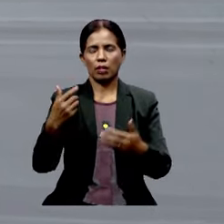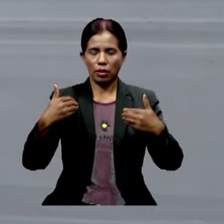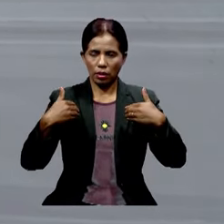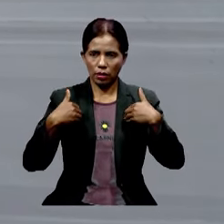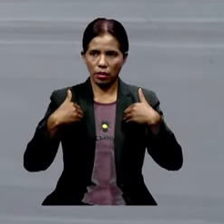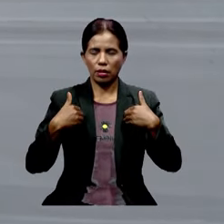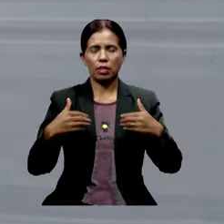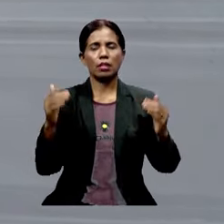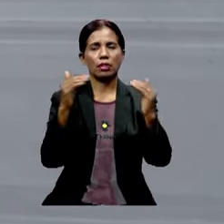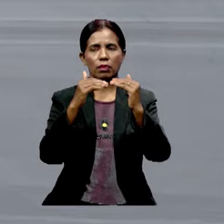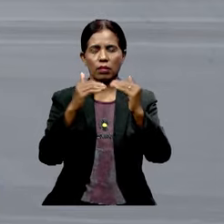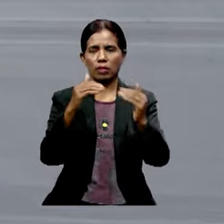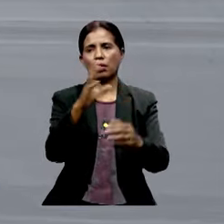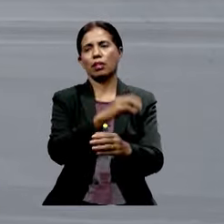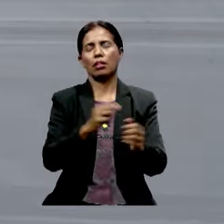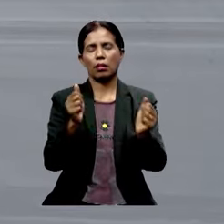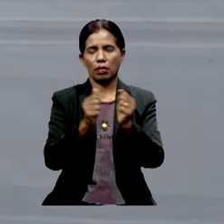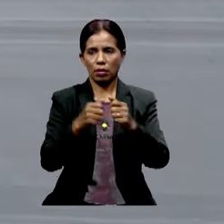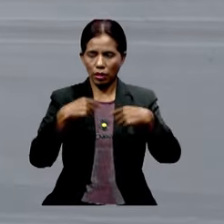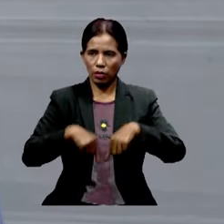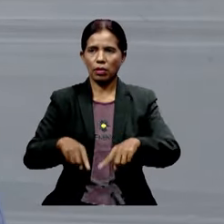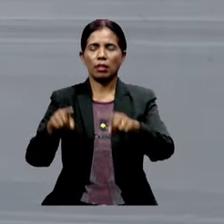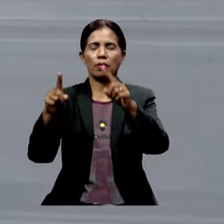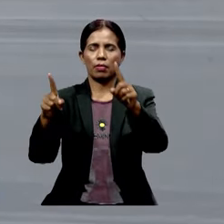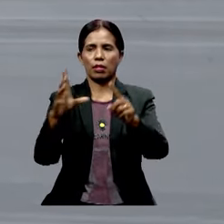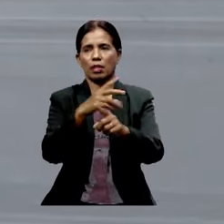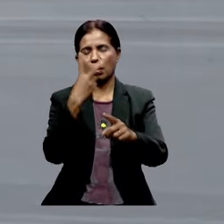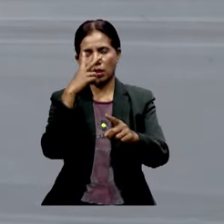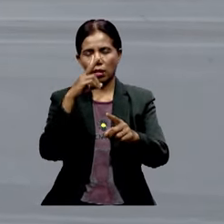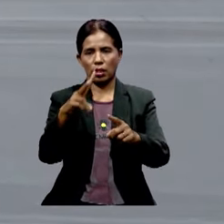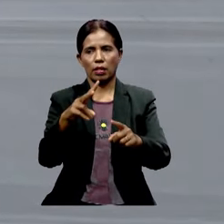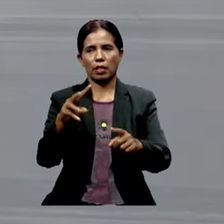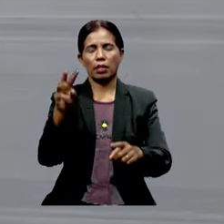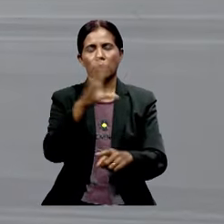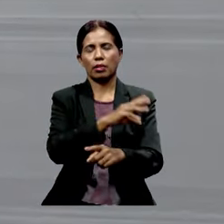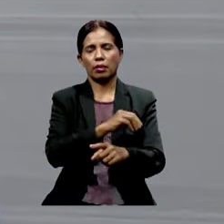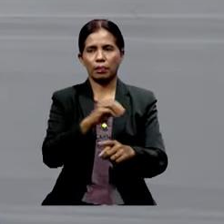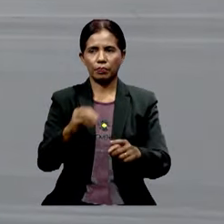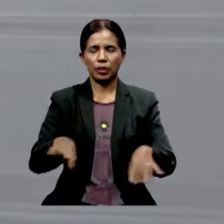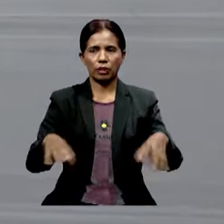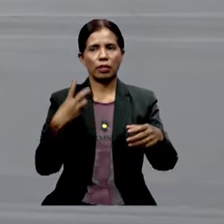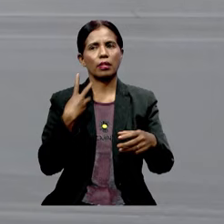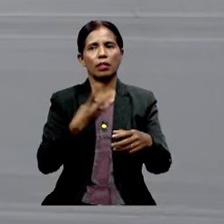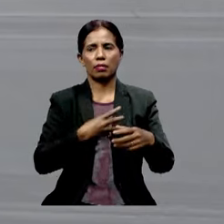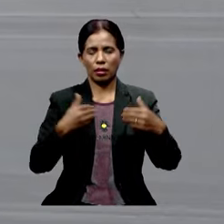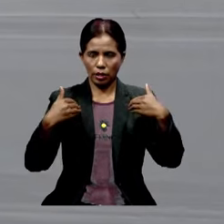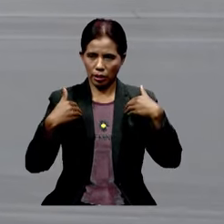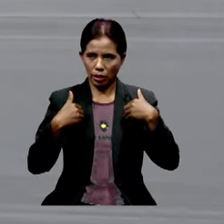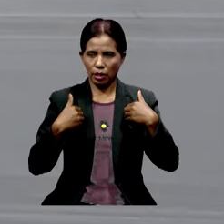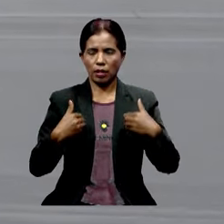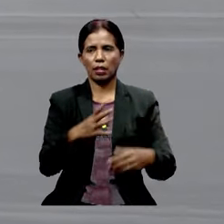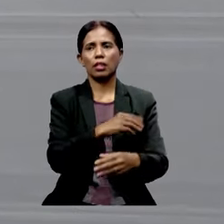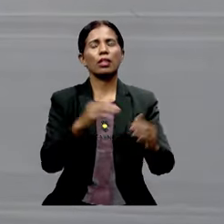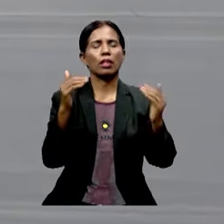excellent relation, and we do really want to go ahead with this excellent relation. No, we had just a